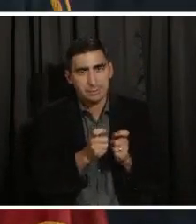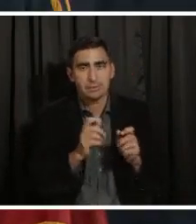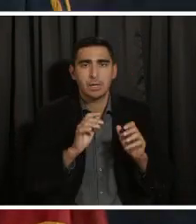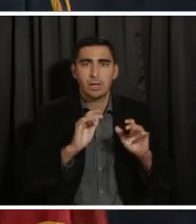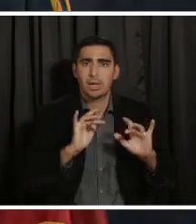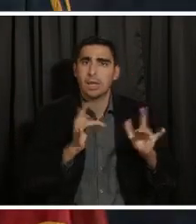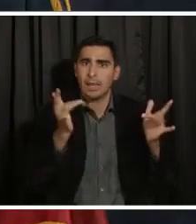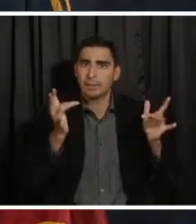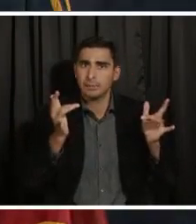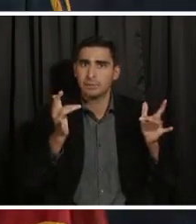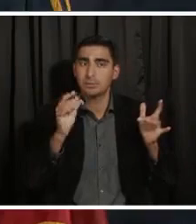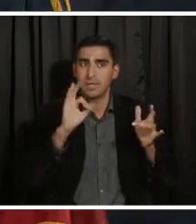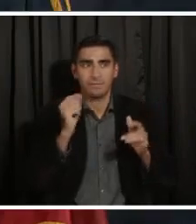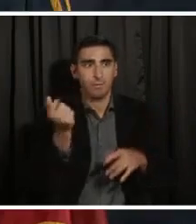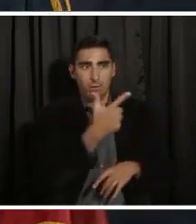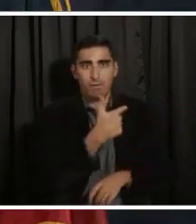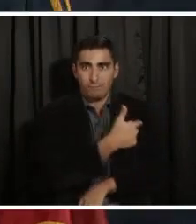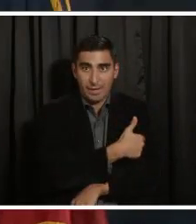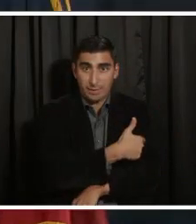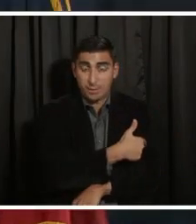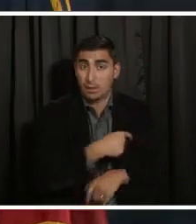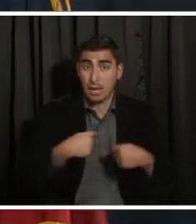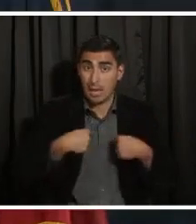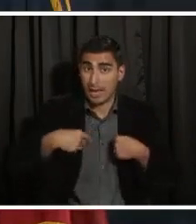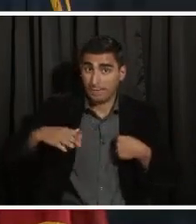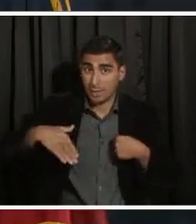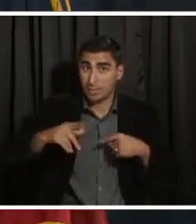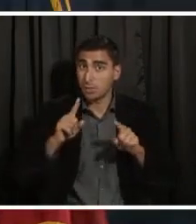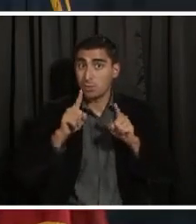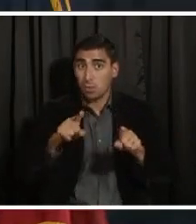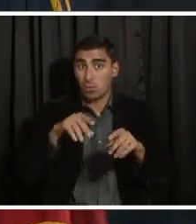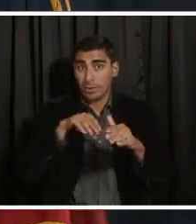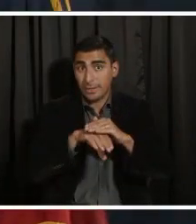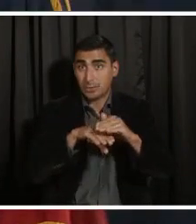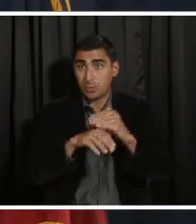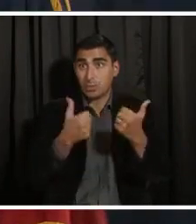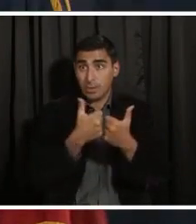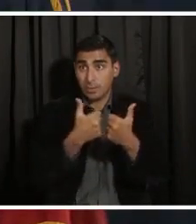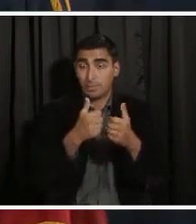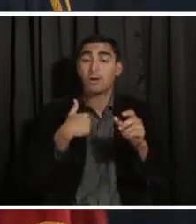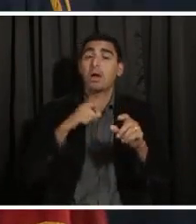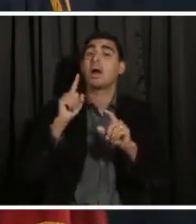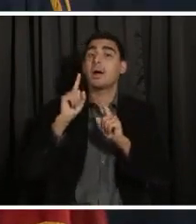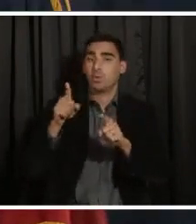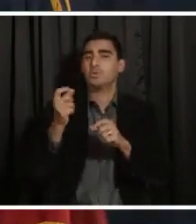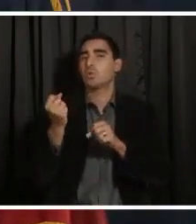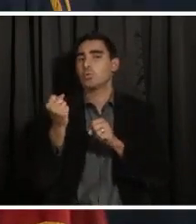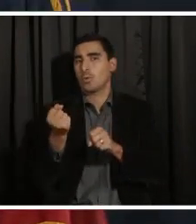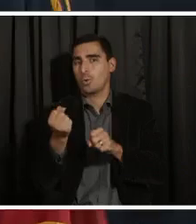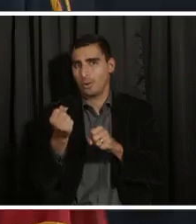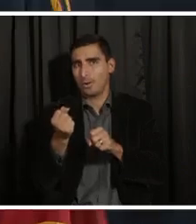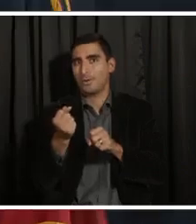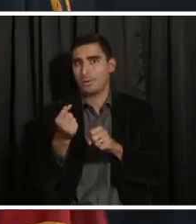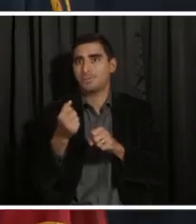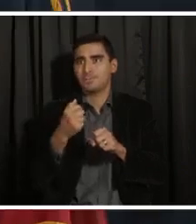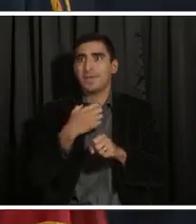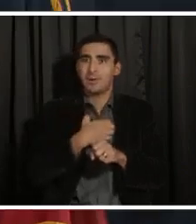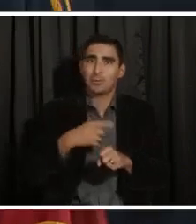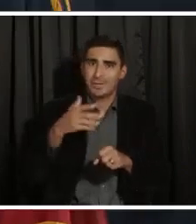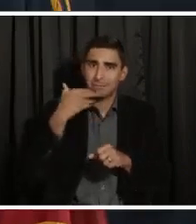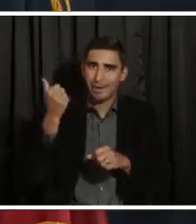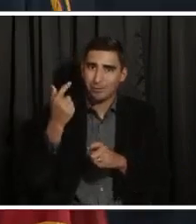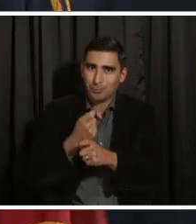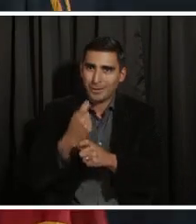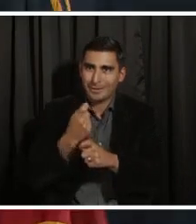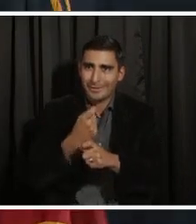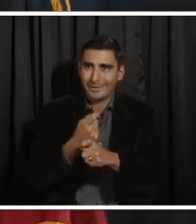are vaccinated. I have not yet been to an indoor game. I went to Rockies games during the season. I wish they had a better season. I got to,